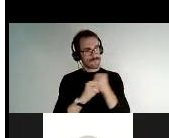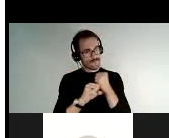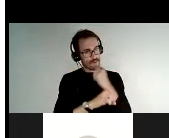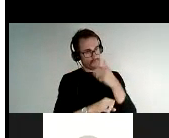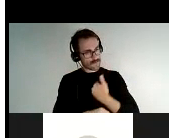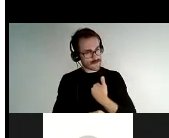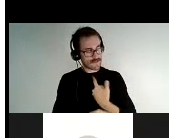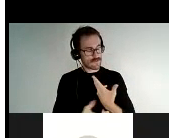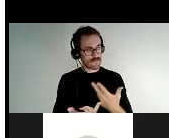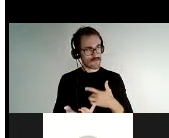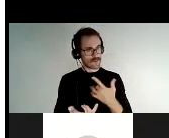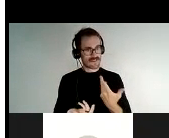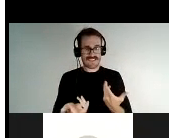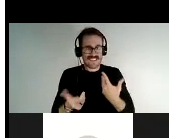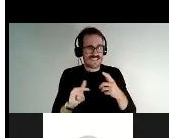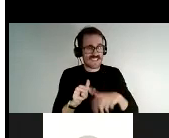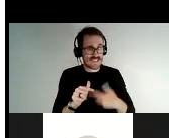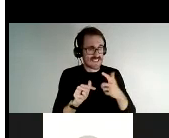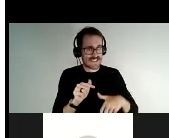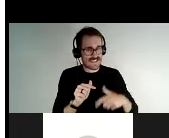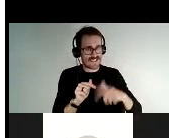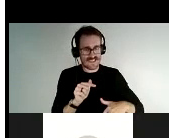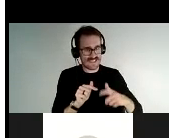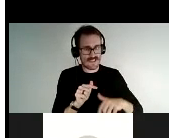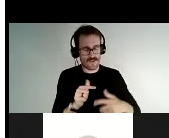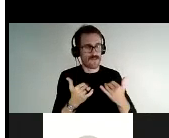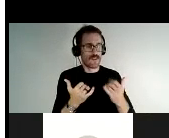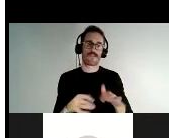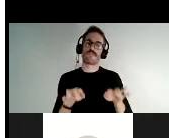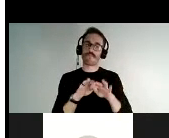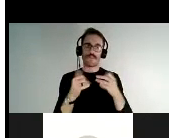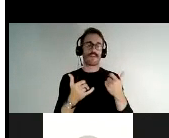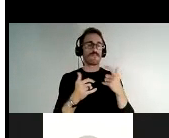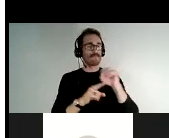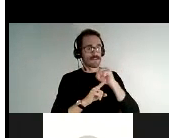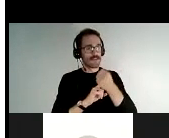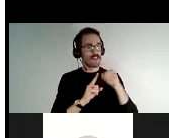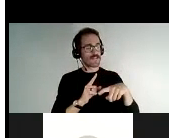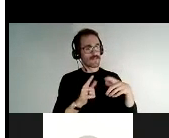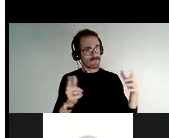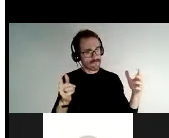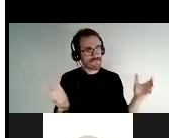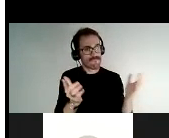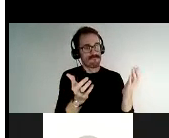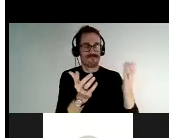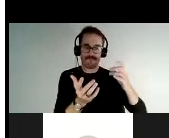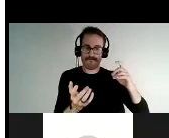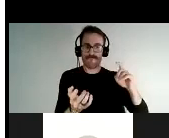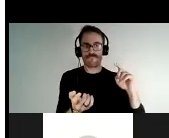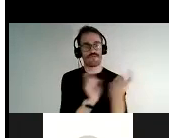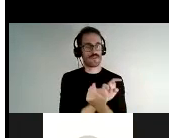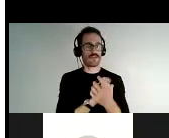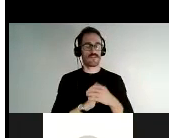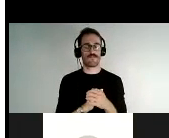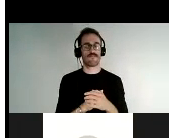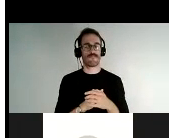impacted, it's especially necessary that we do something about it as a society. And then there are end of life issues, of course. So